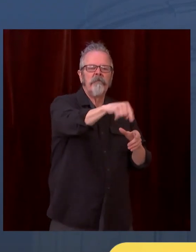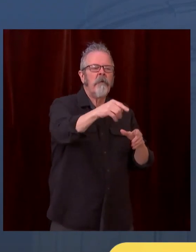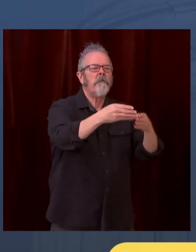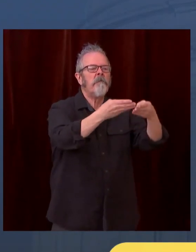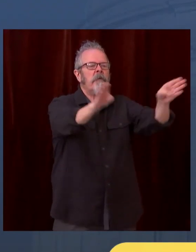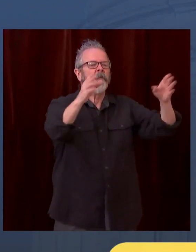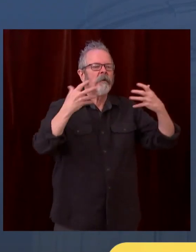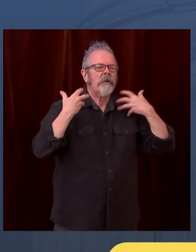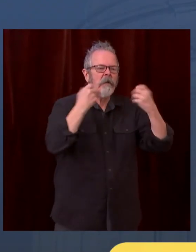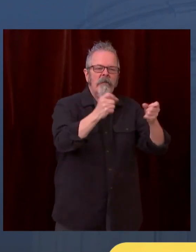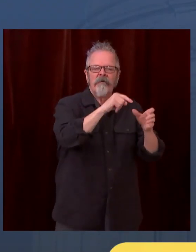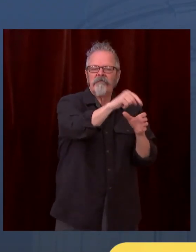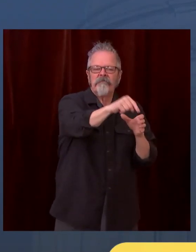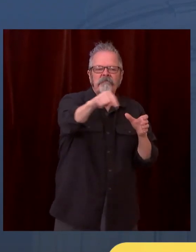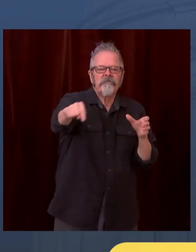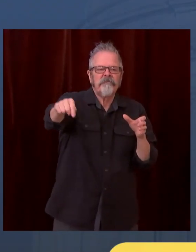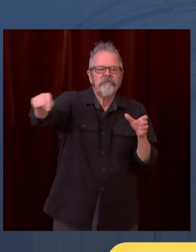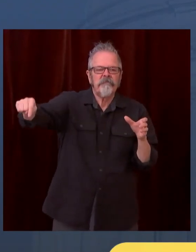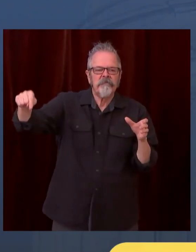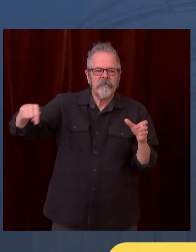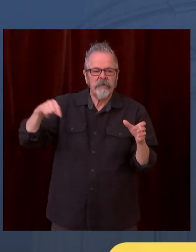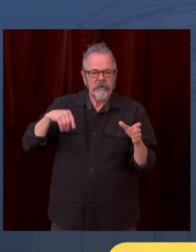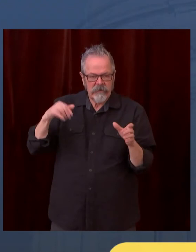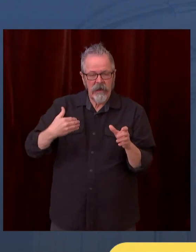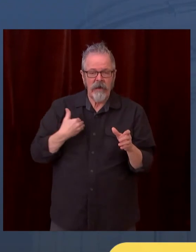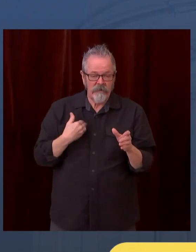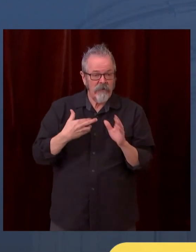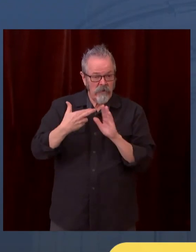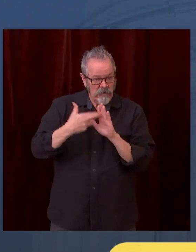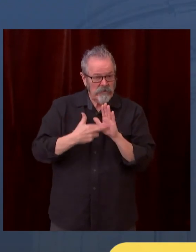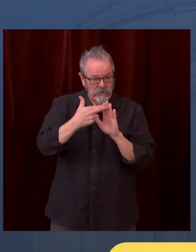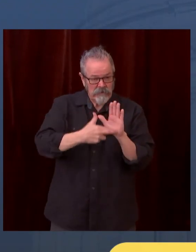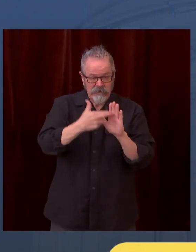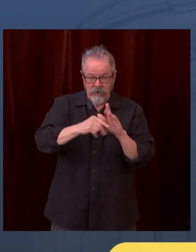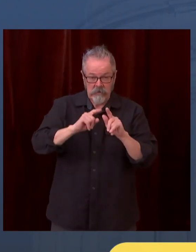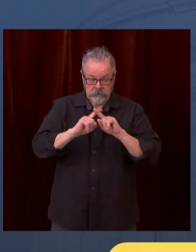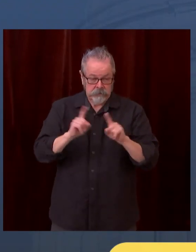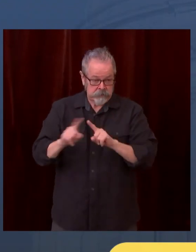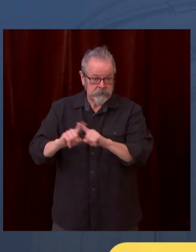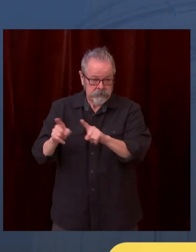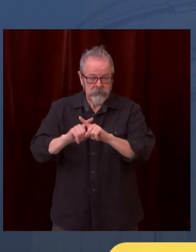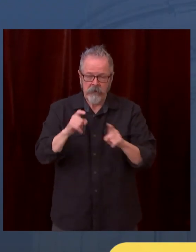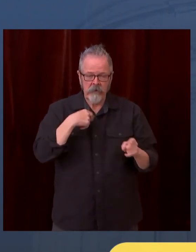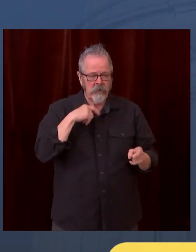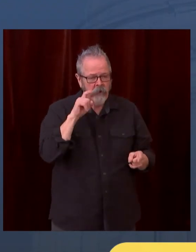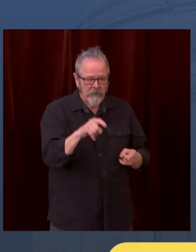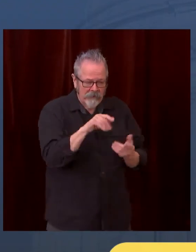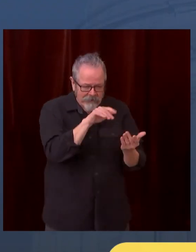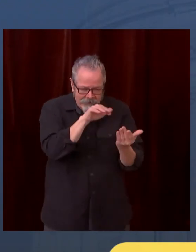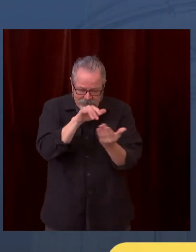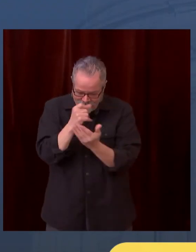will be available, and the money that we approved last week is already available.